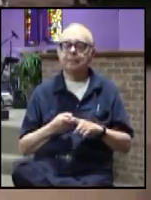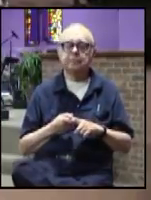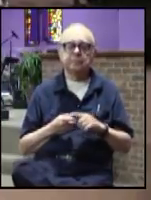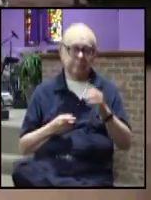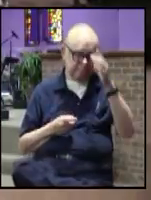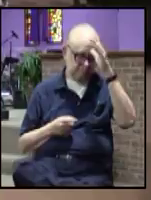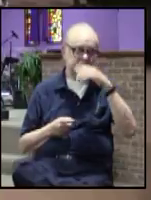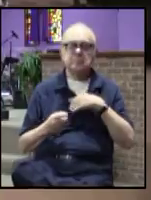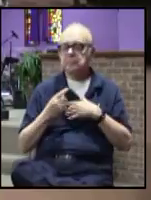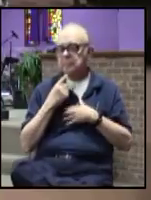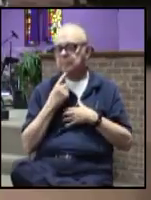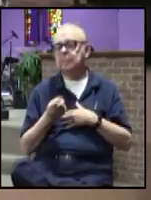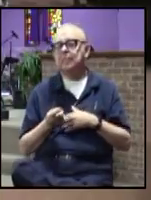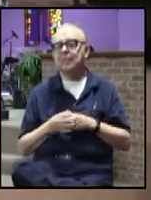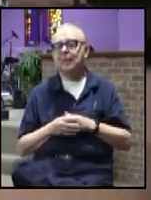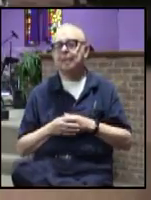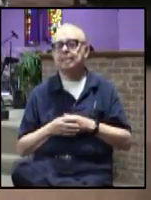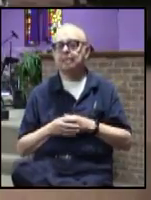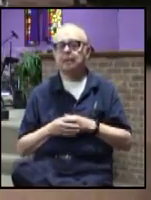He said,